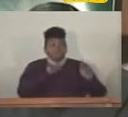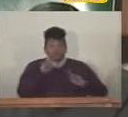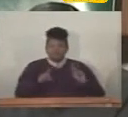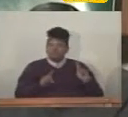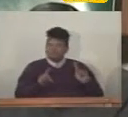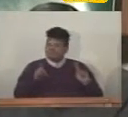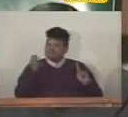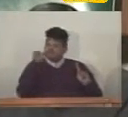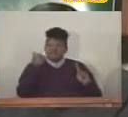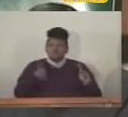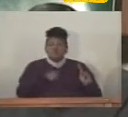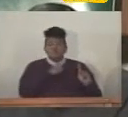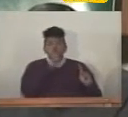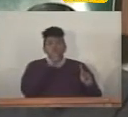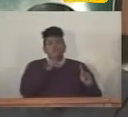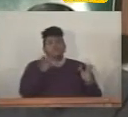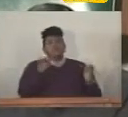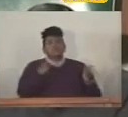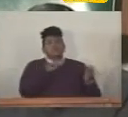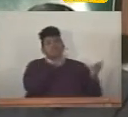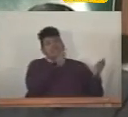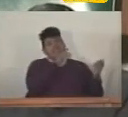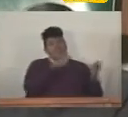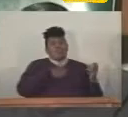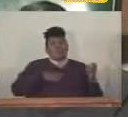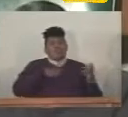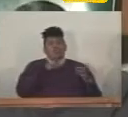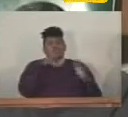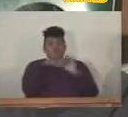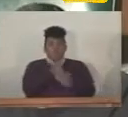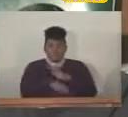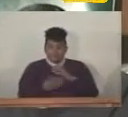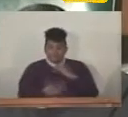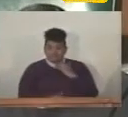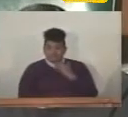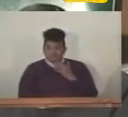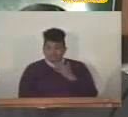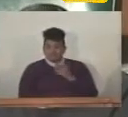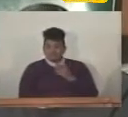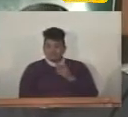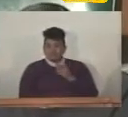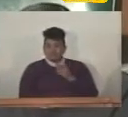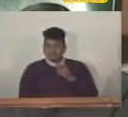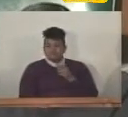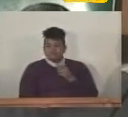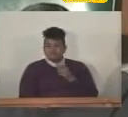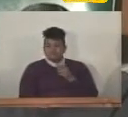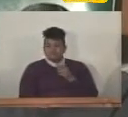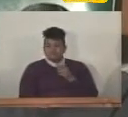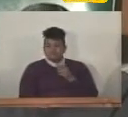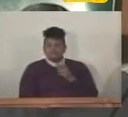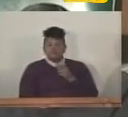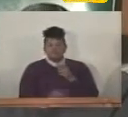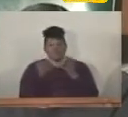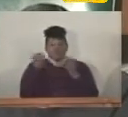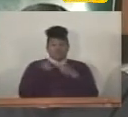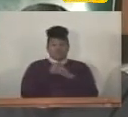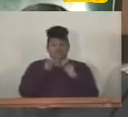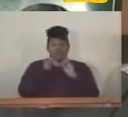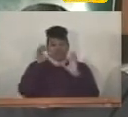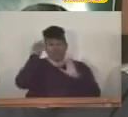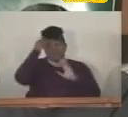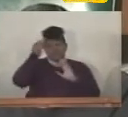Mr. President, I just, in wrapping up, wish to again share and associate myself with